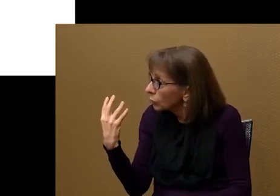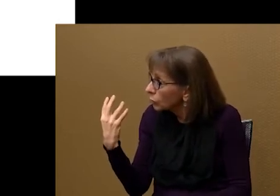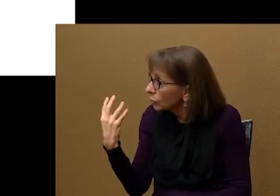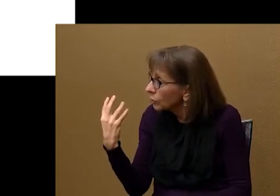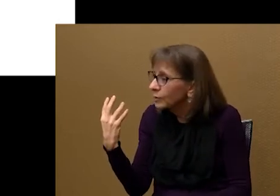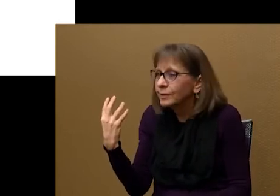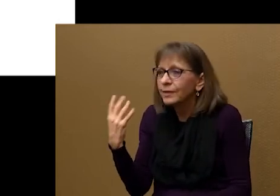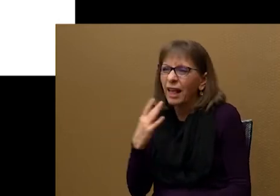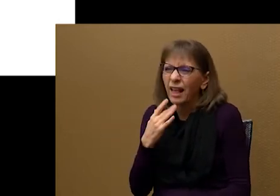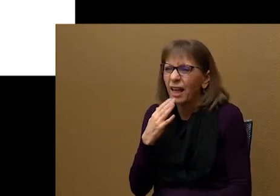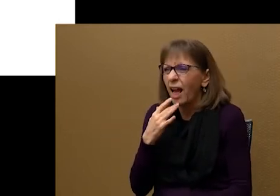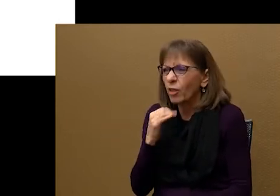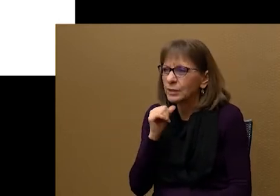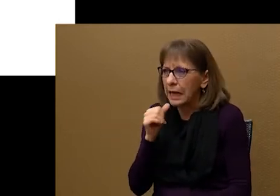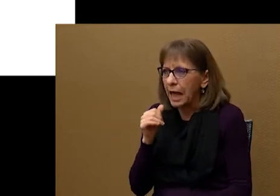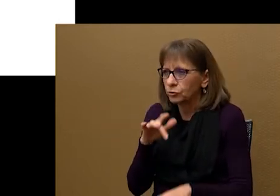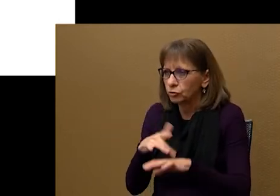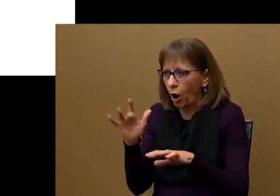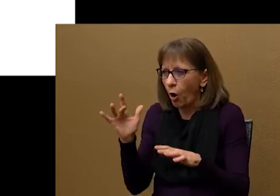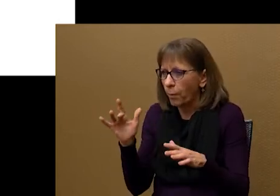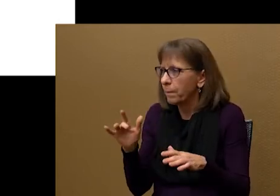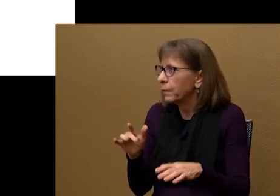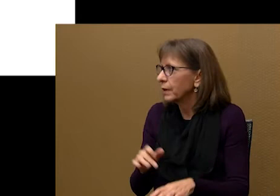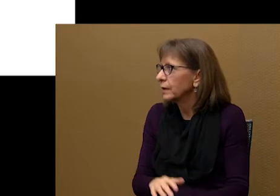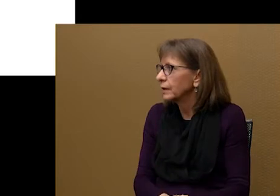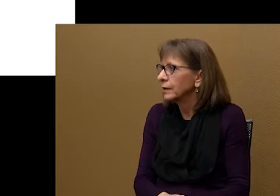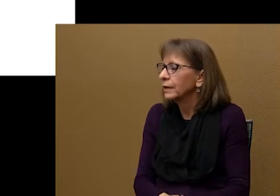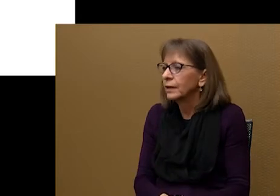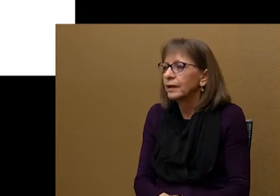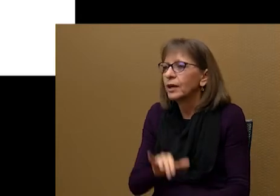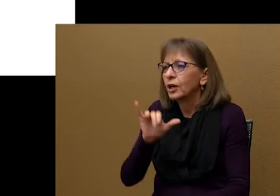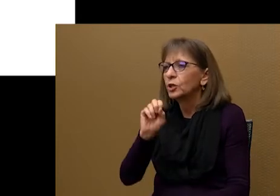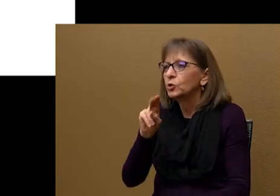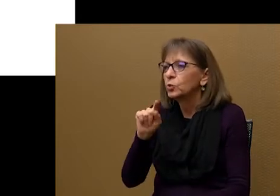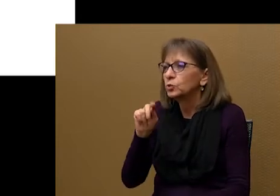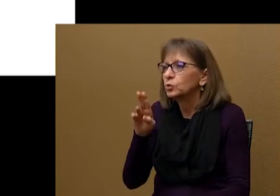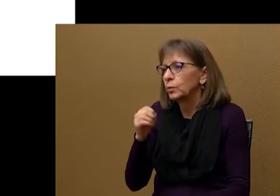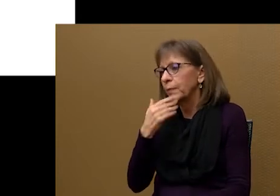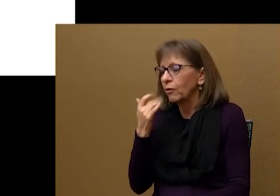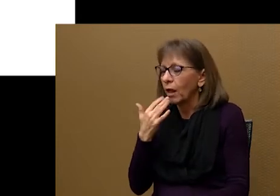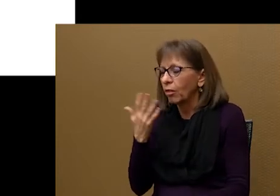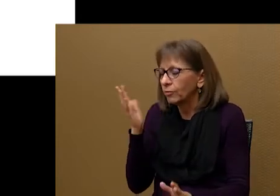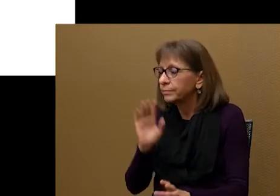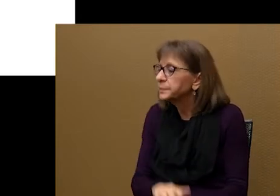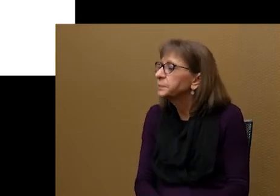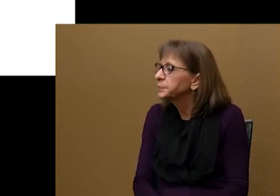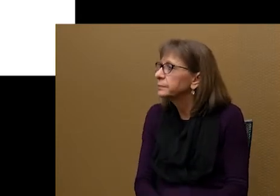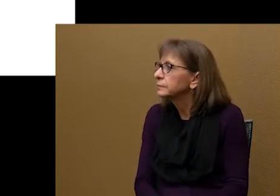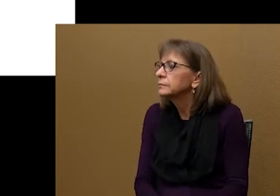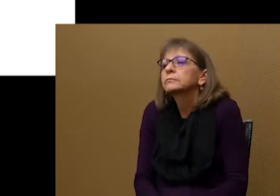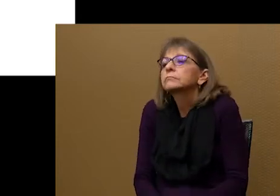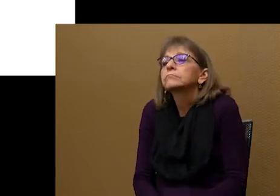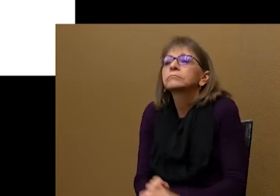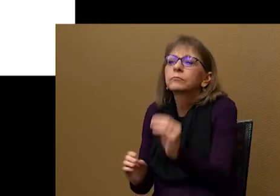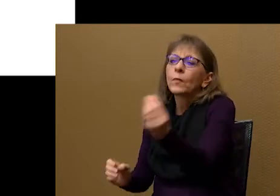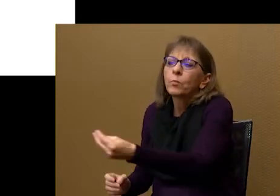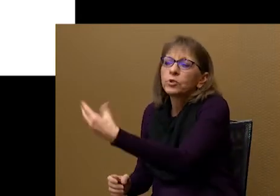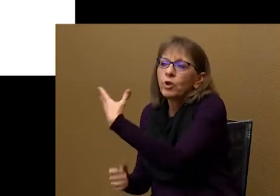projector is not quite presenting the colors as sharply as they actually are on the YouTube clip,